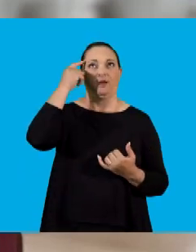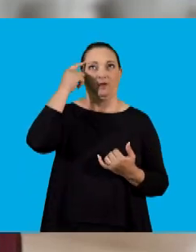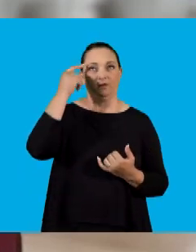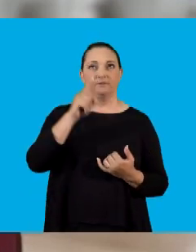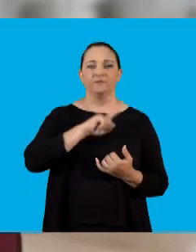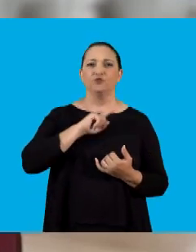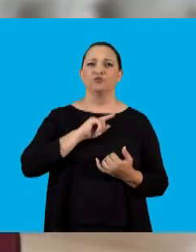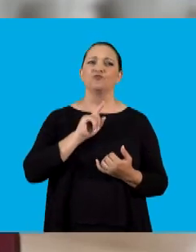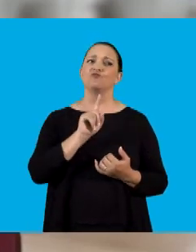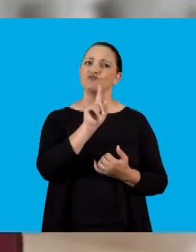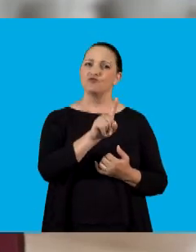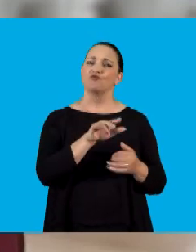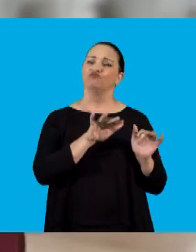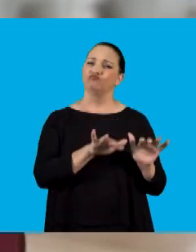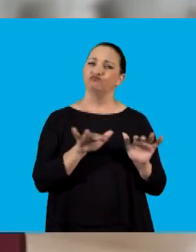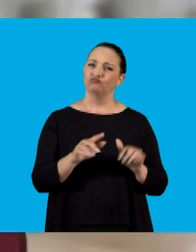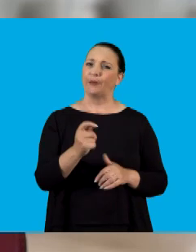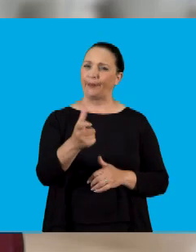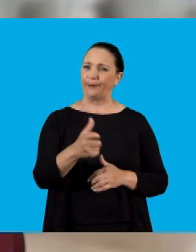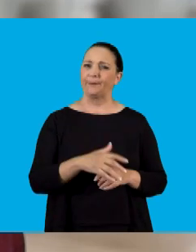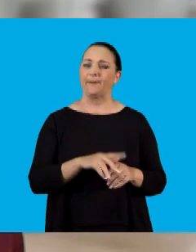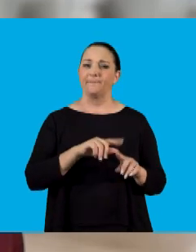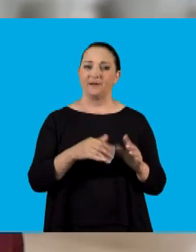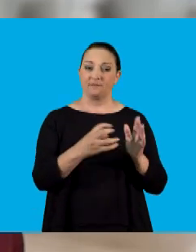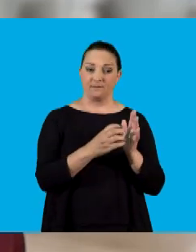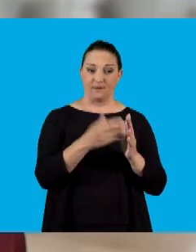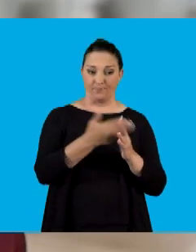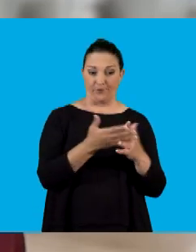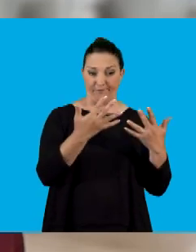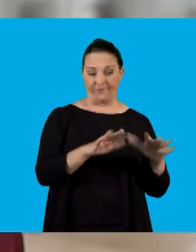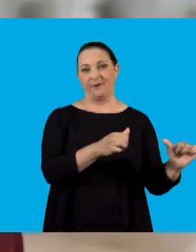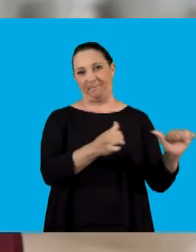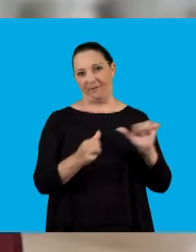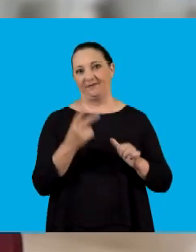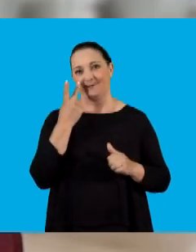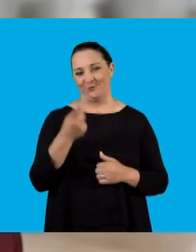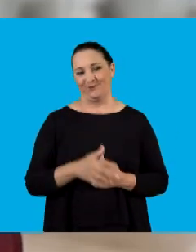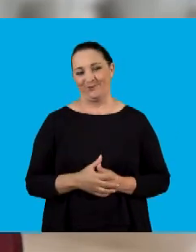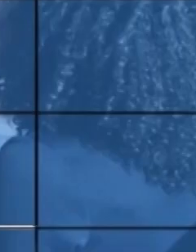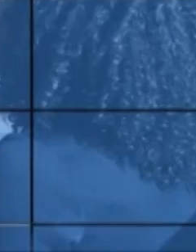will want you to go and relax a little bit, and I will see you after an ad break.